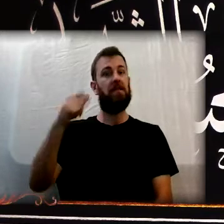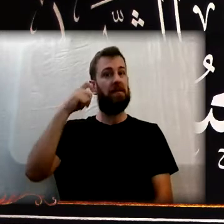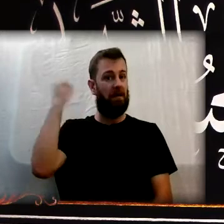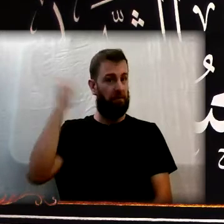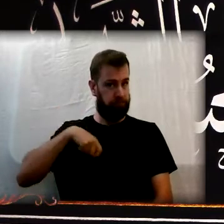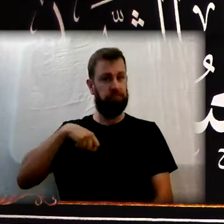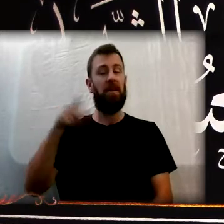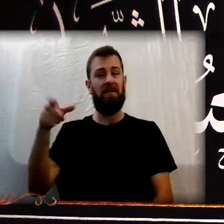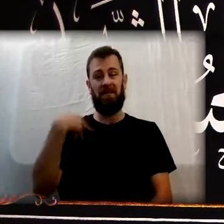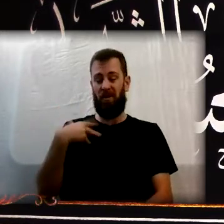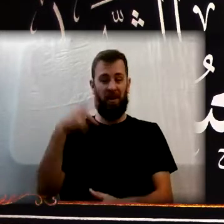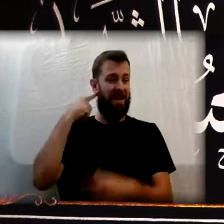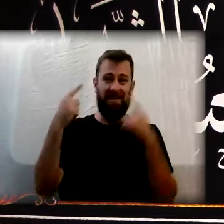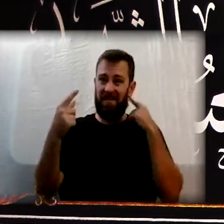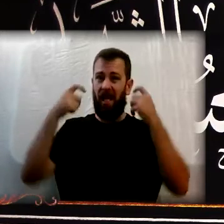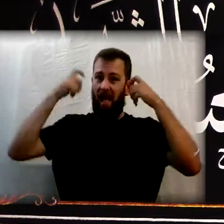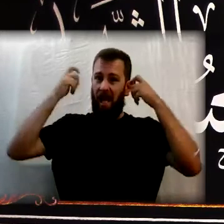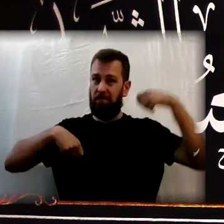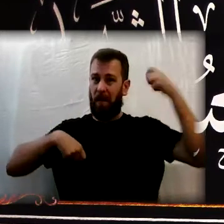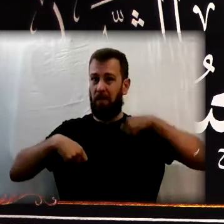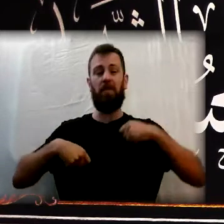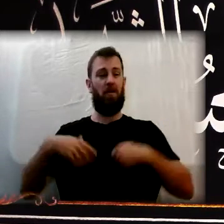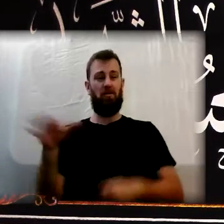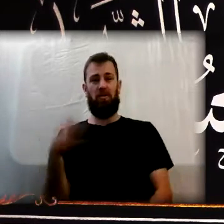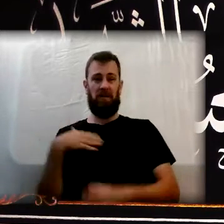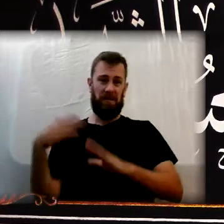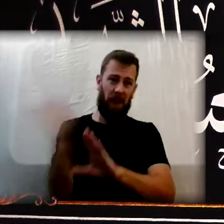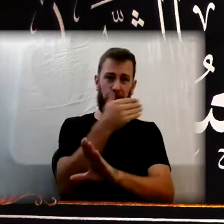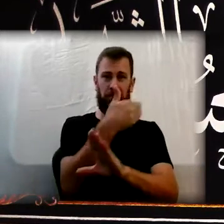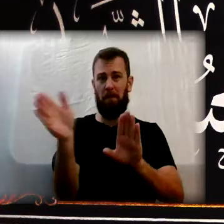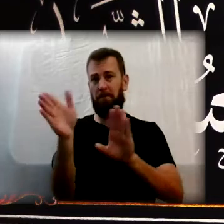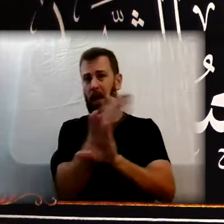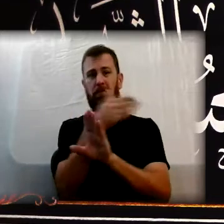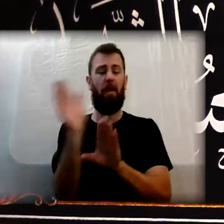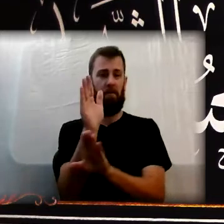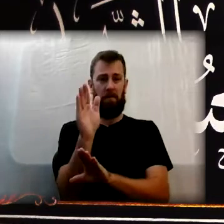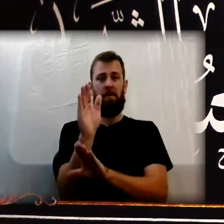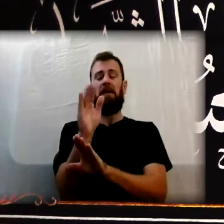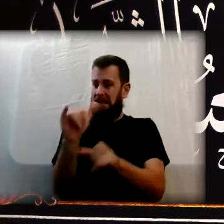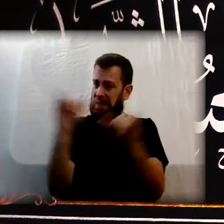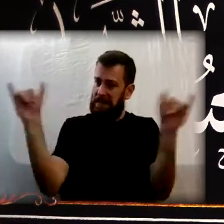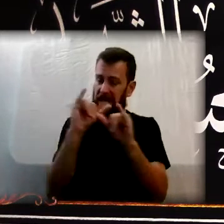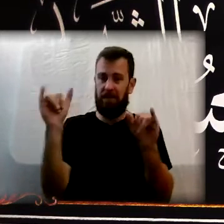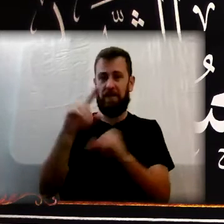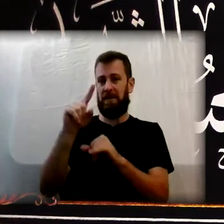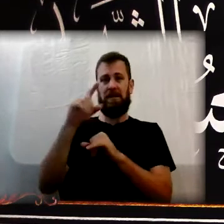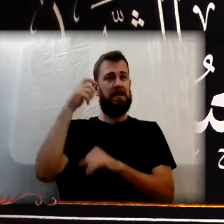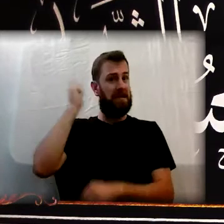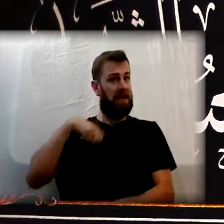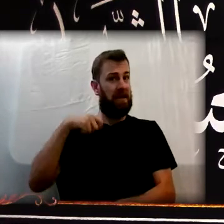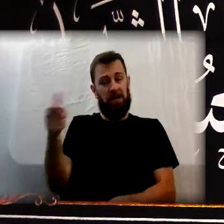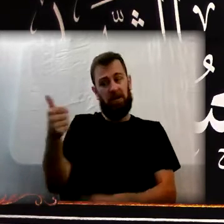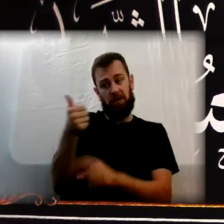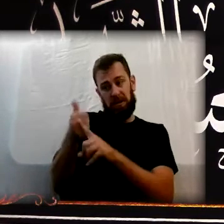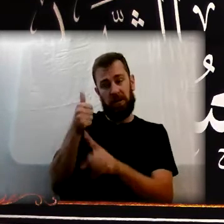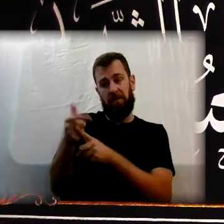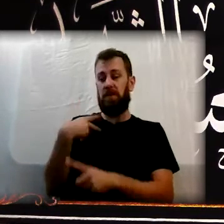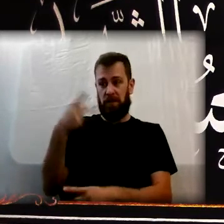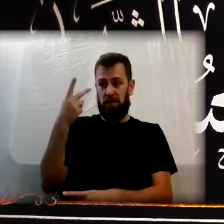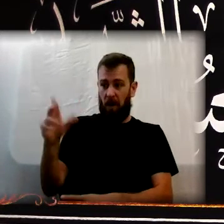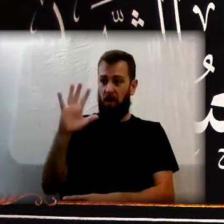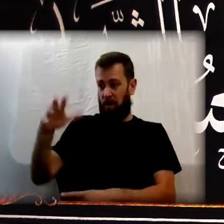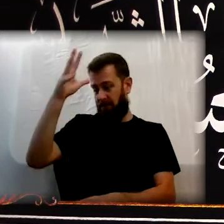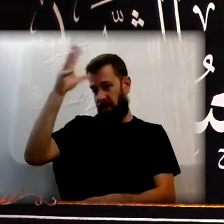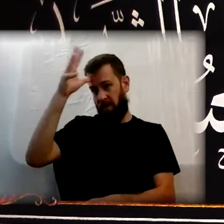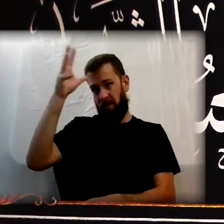her ear, that she got slaps from Shimmer. This is the same Sakina who saw how her